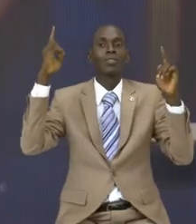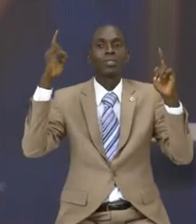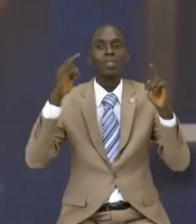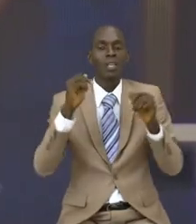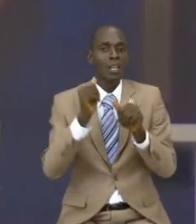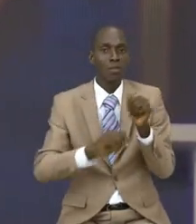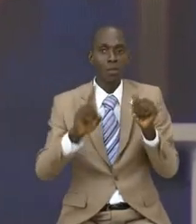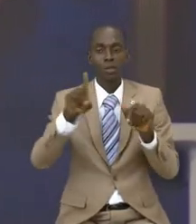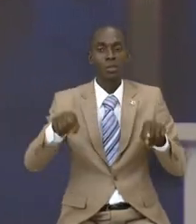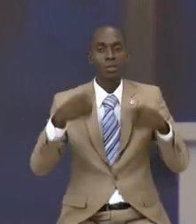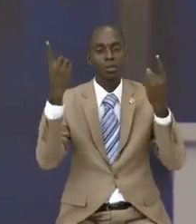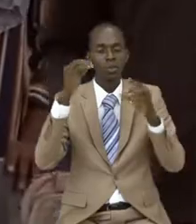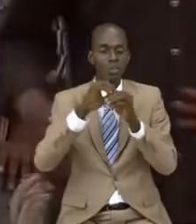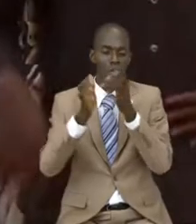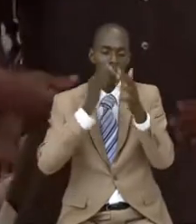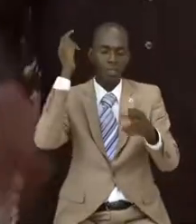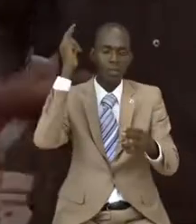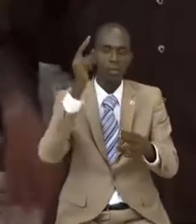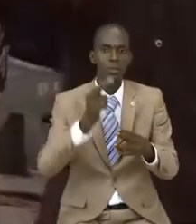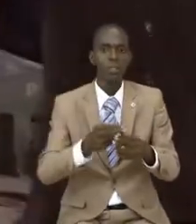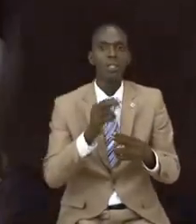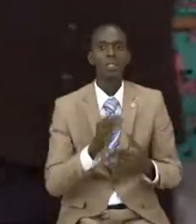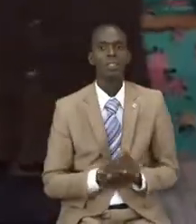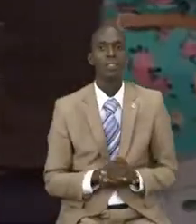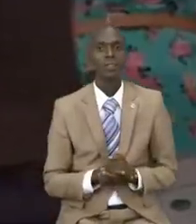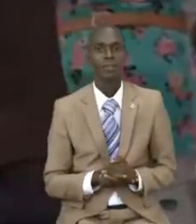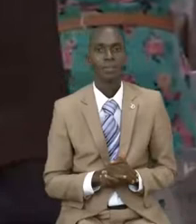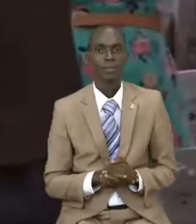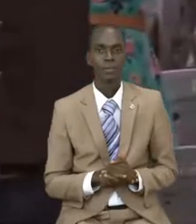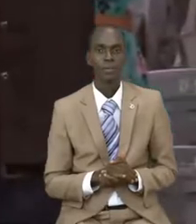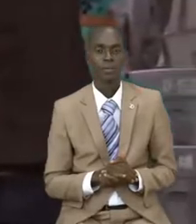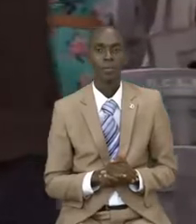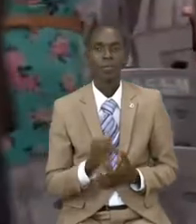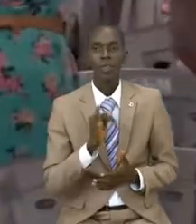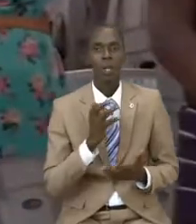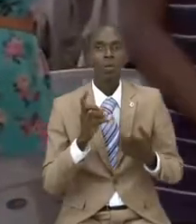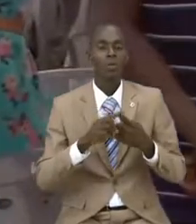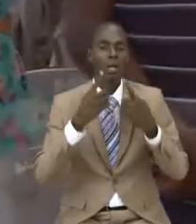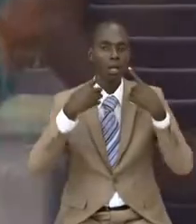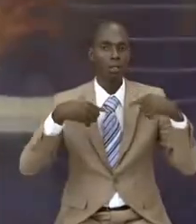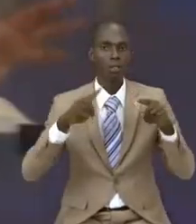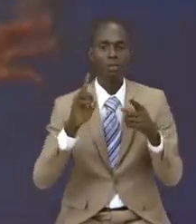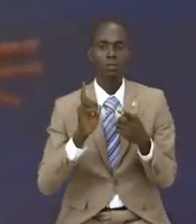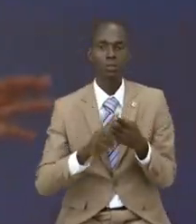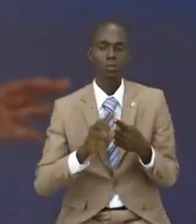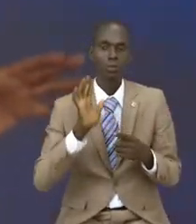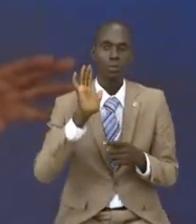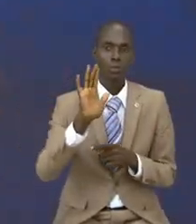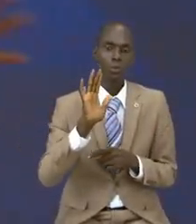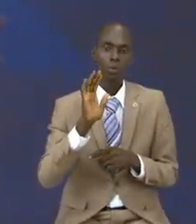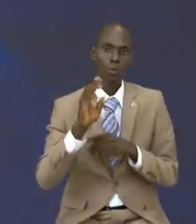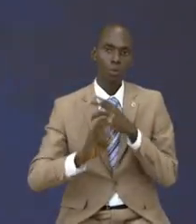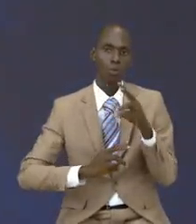you go, in Jesus' name. I want to announce to your world,